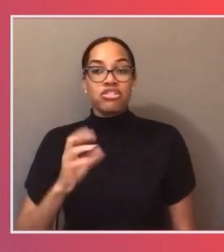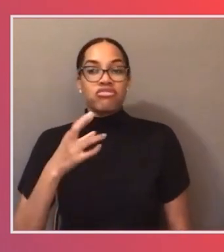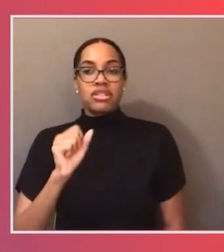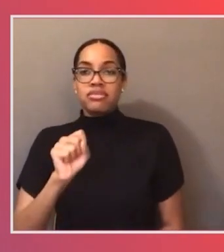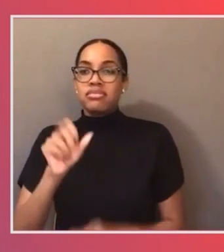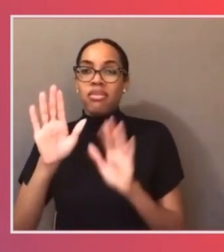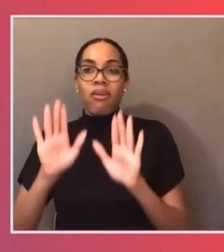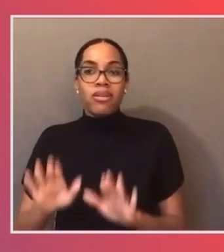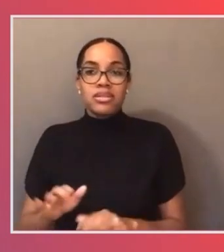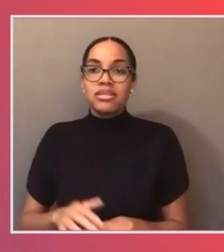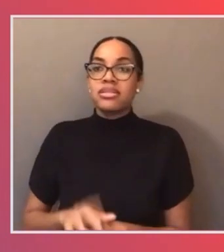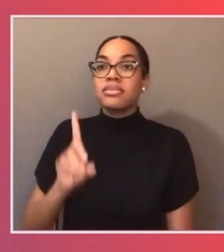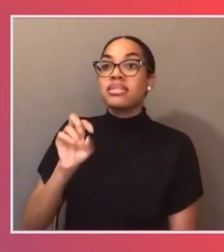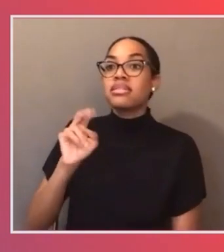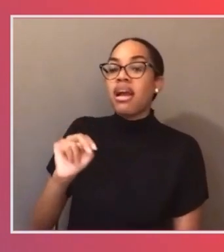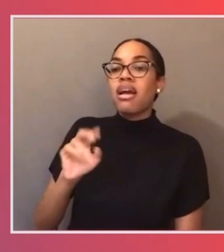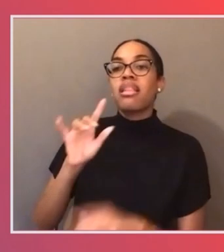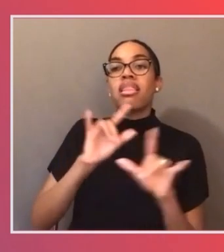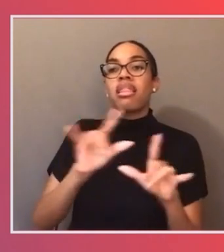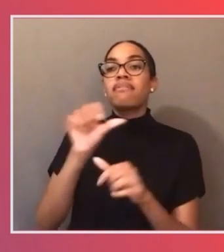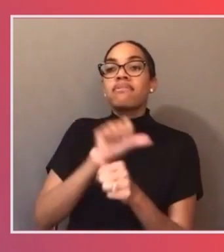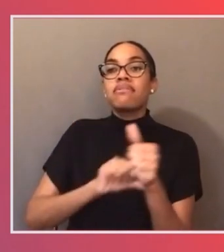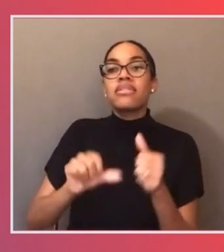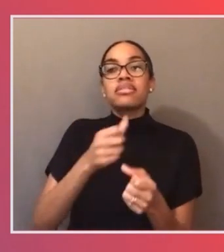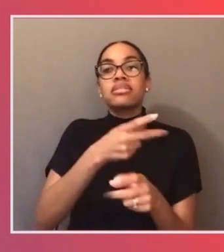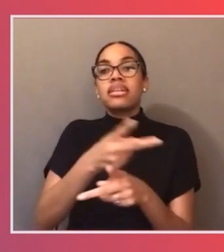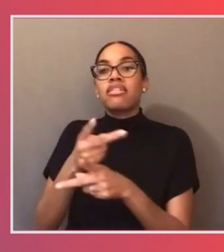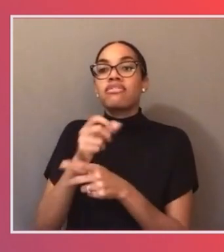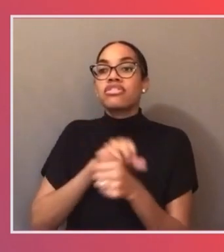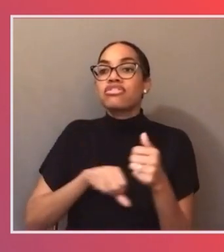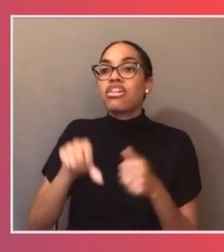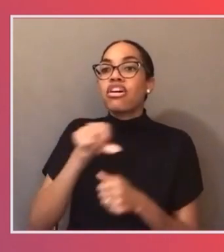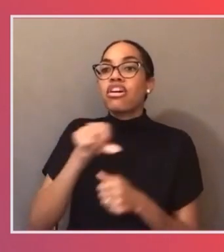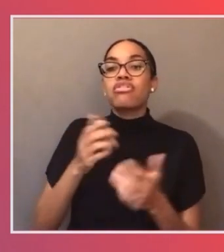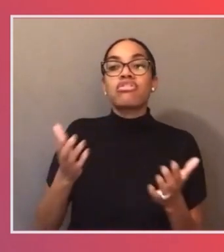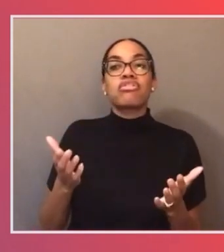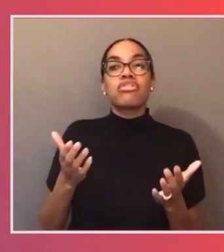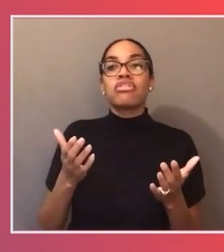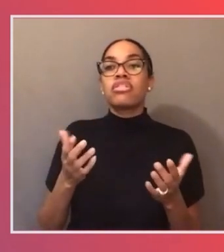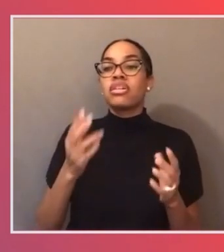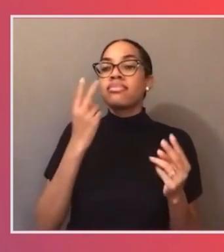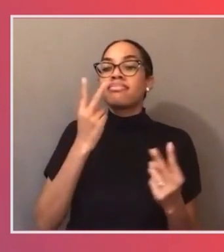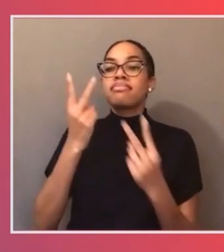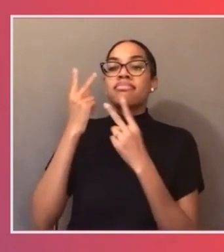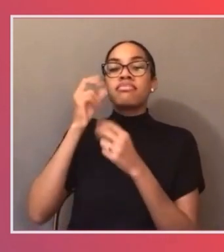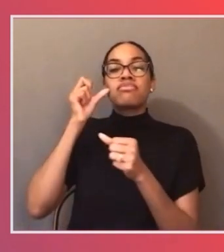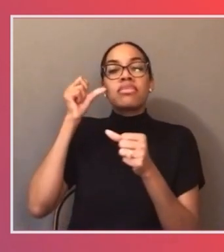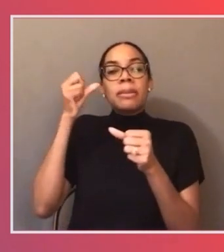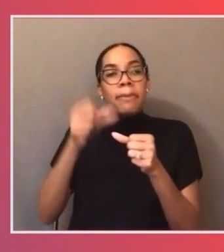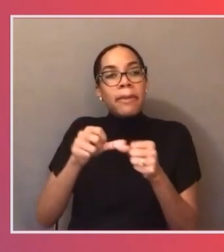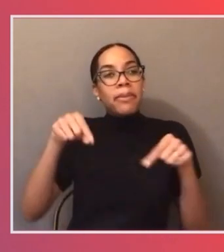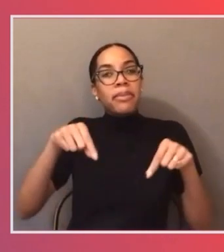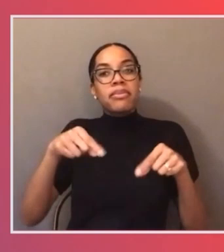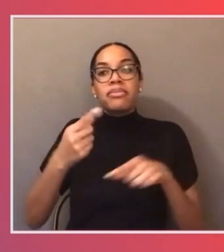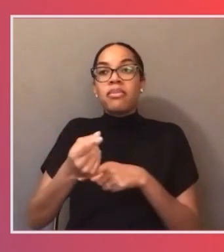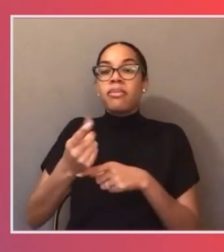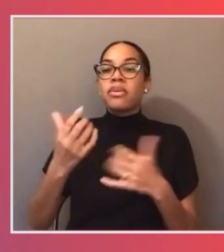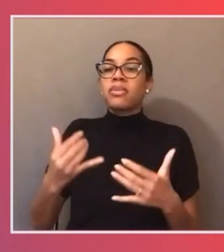other, and just remember how important this moment is, and really show